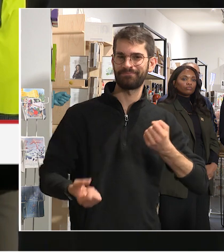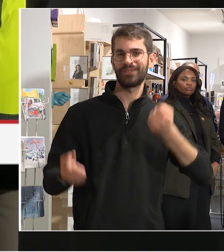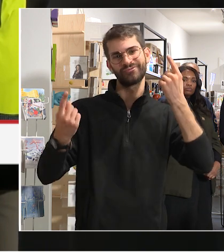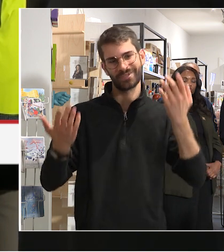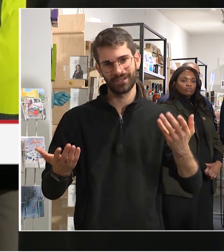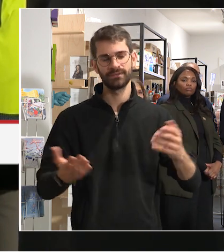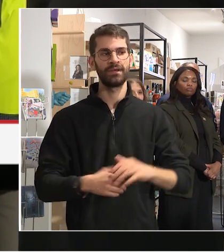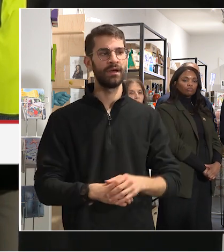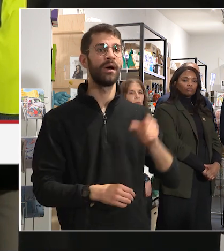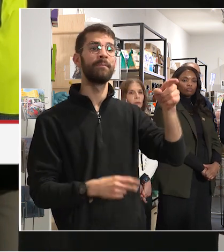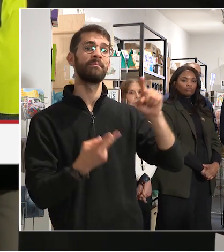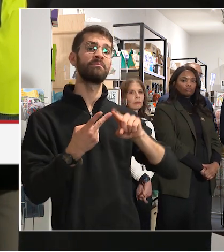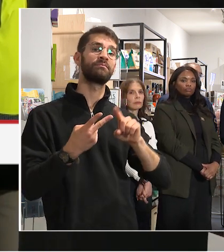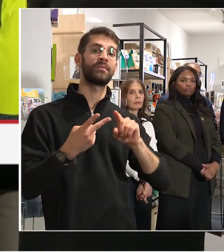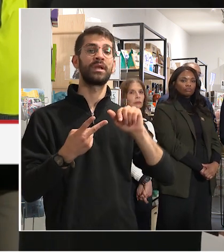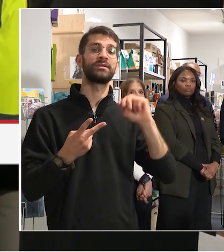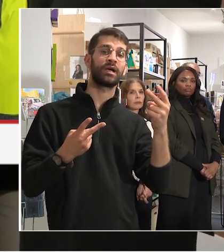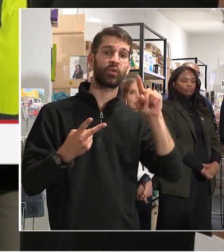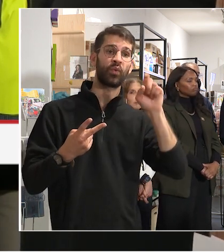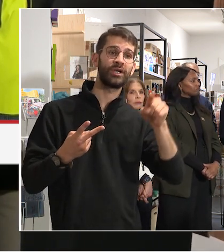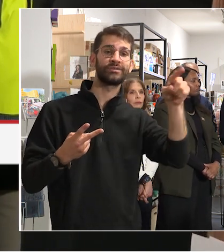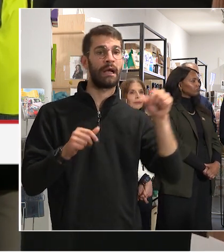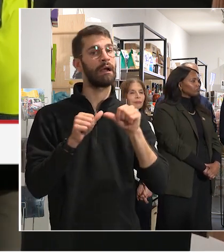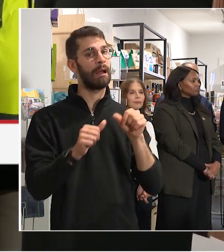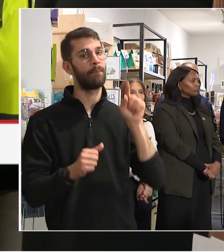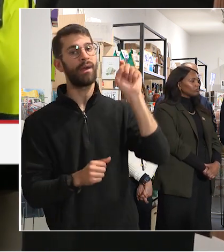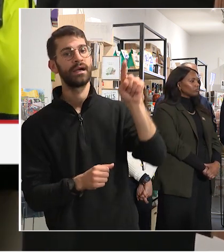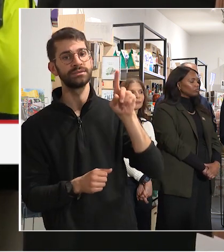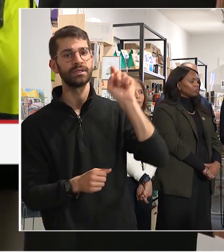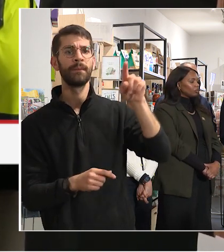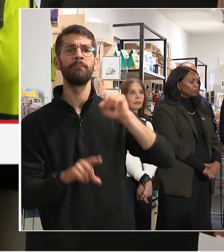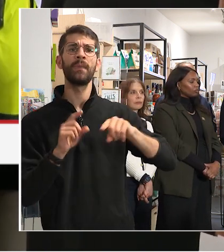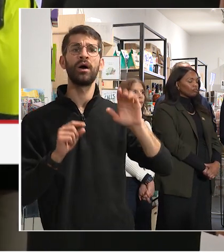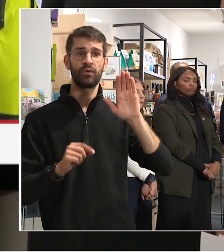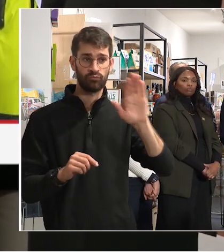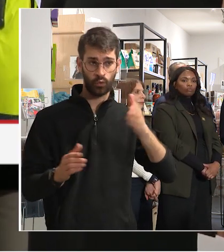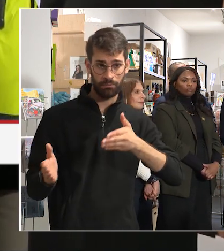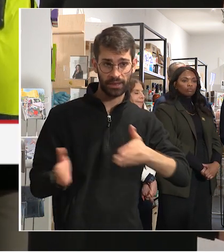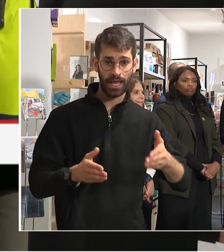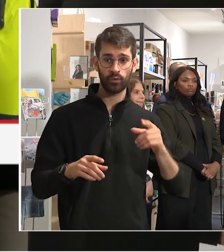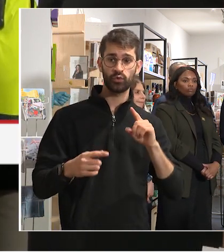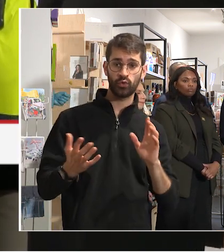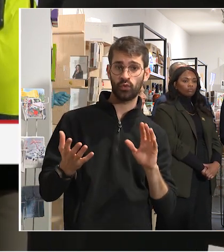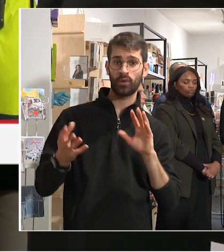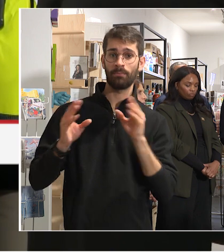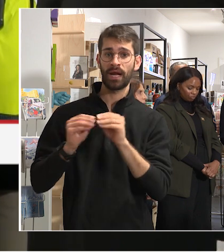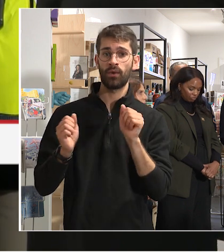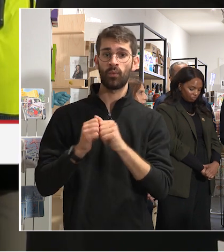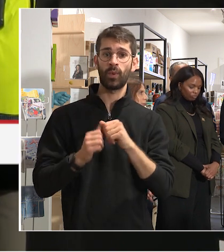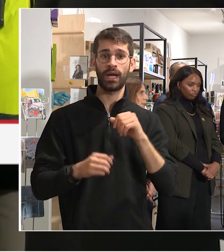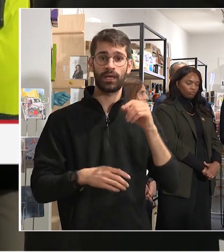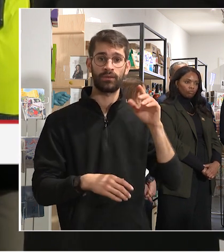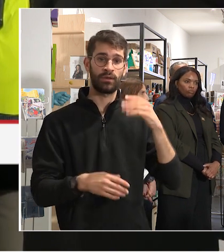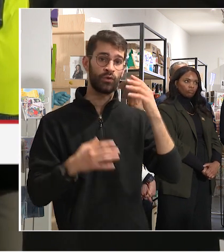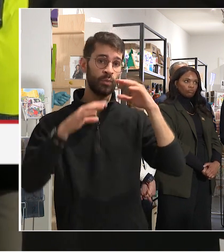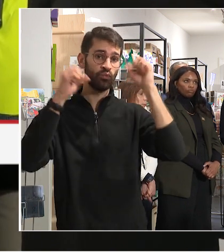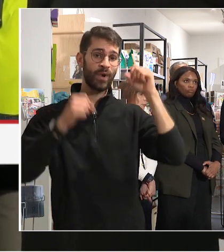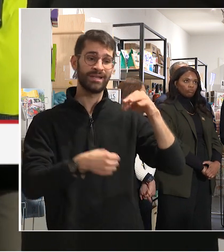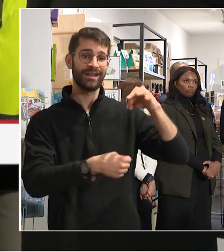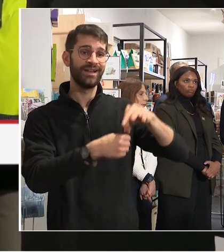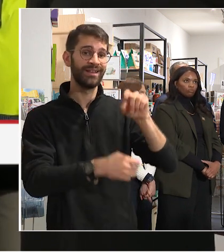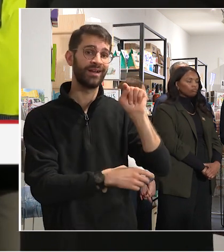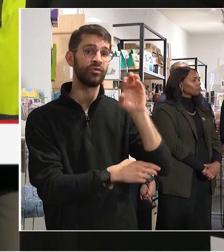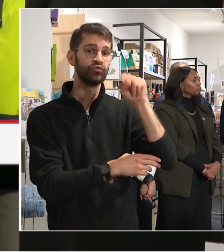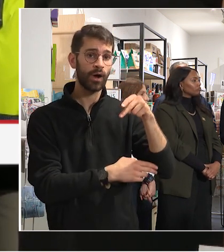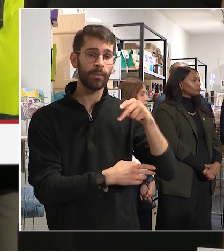asking. Any update on your request to meet with President-elect Trump and or his staff, and any update on getting the